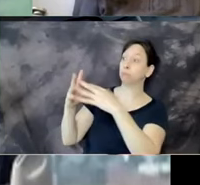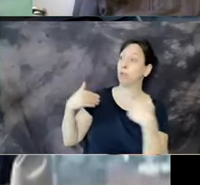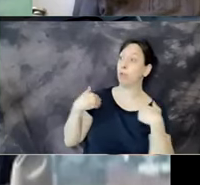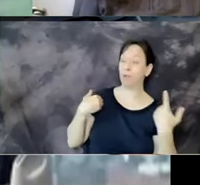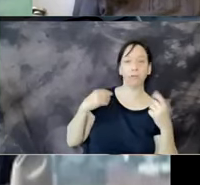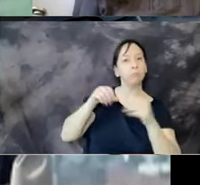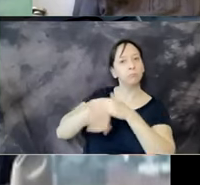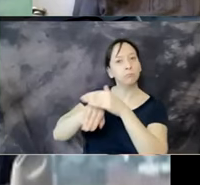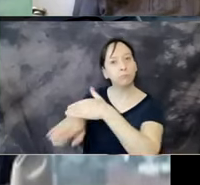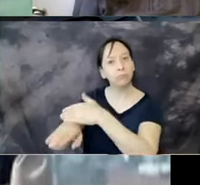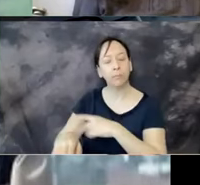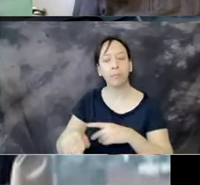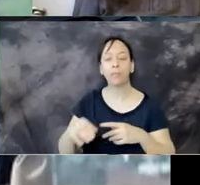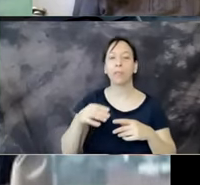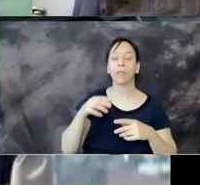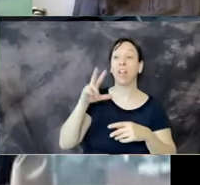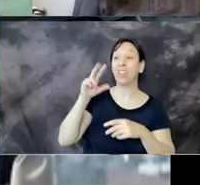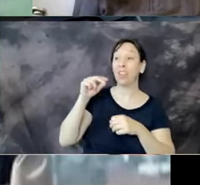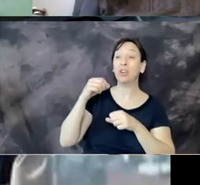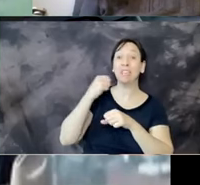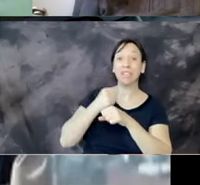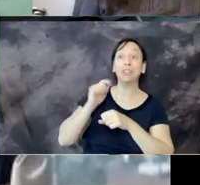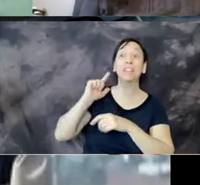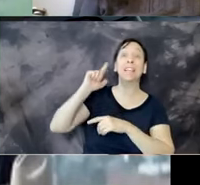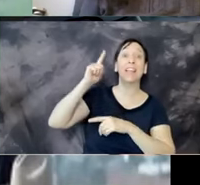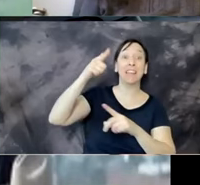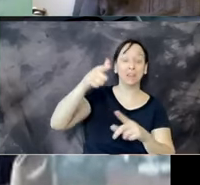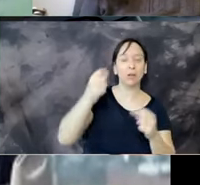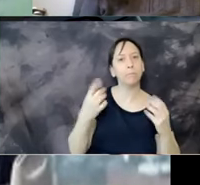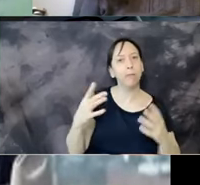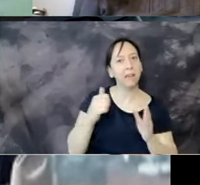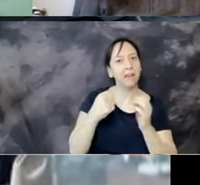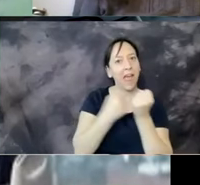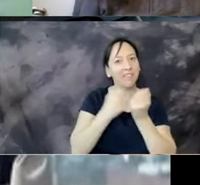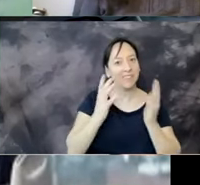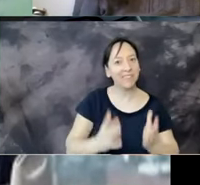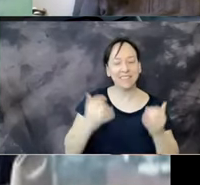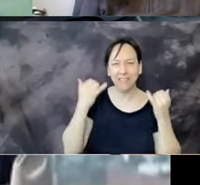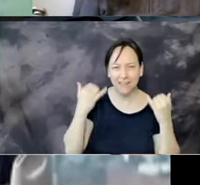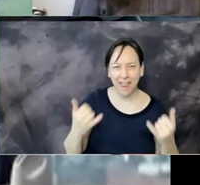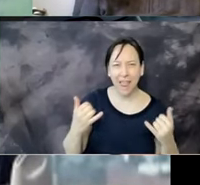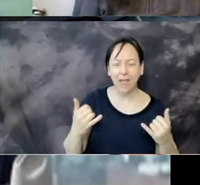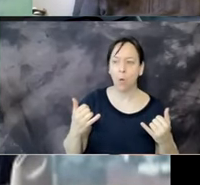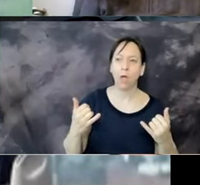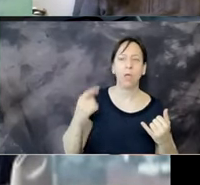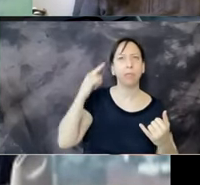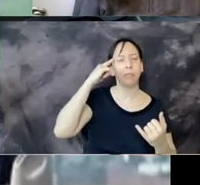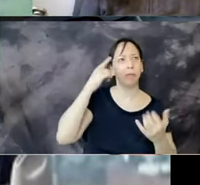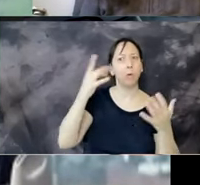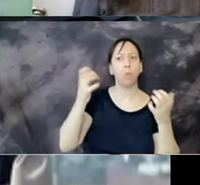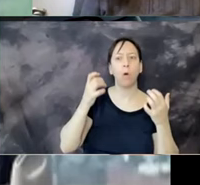More than 30 years after its passing, many advocates are now looking to expand and